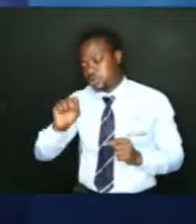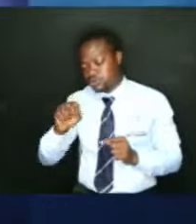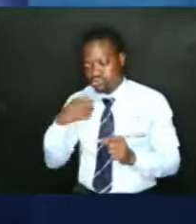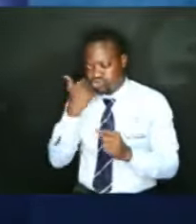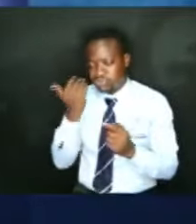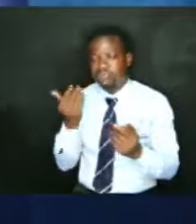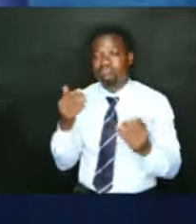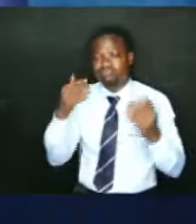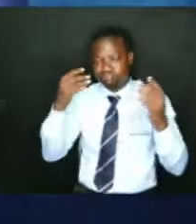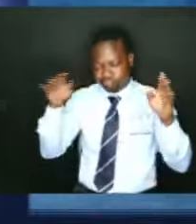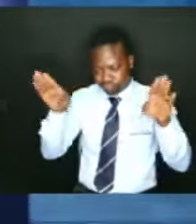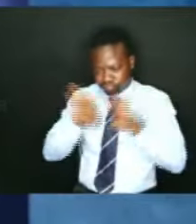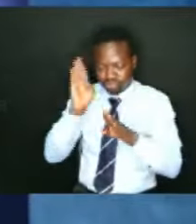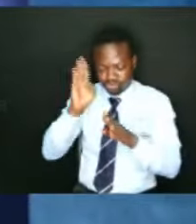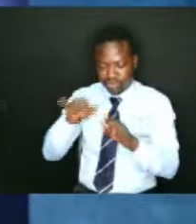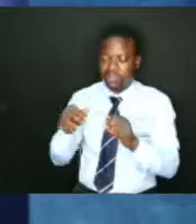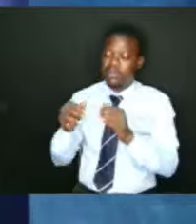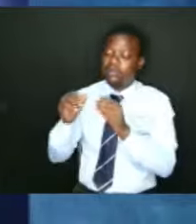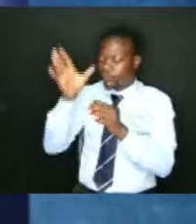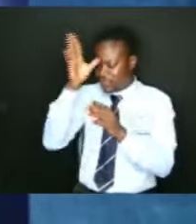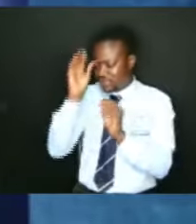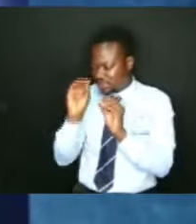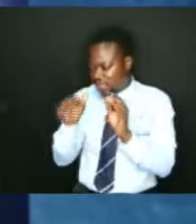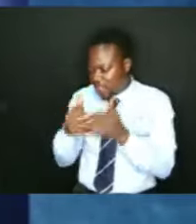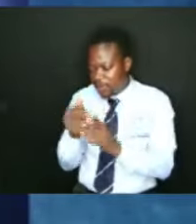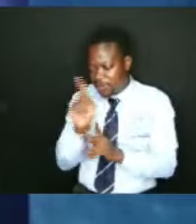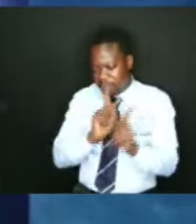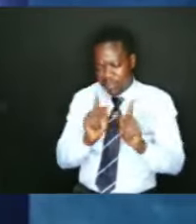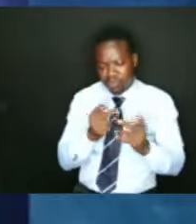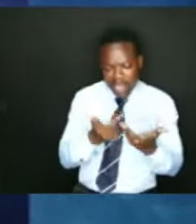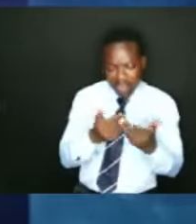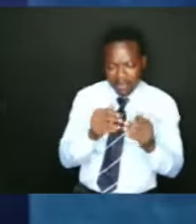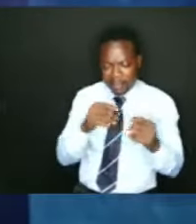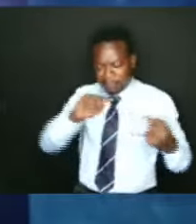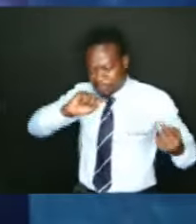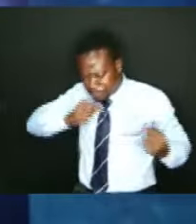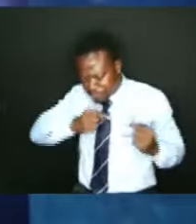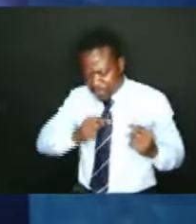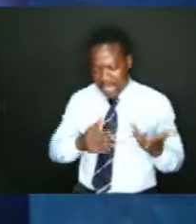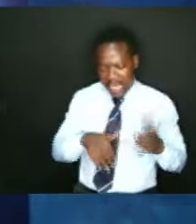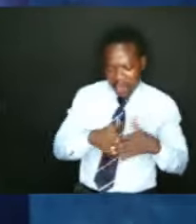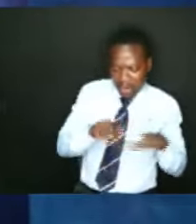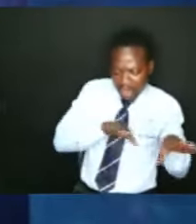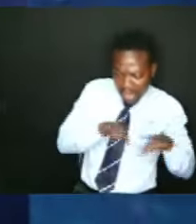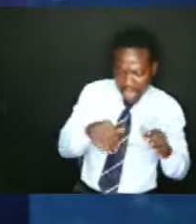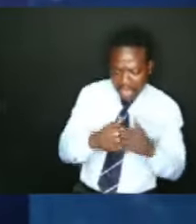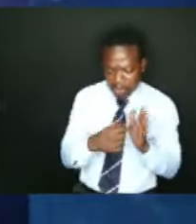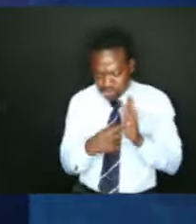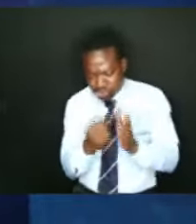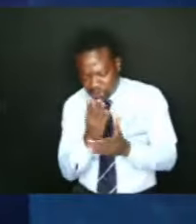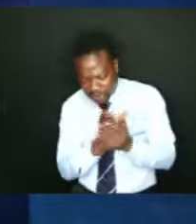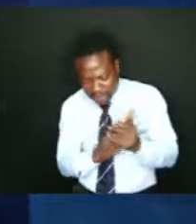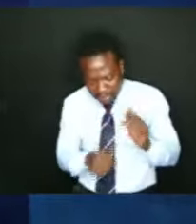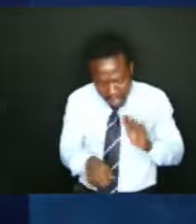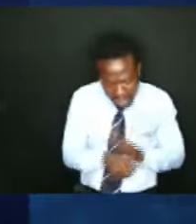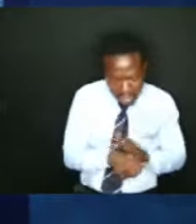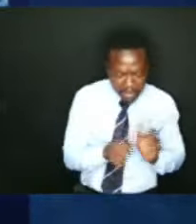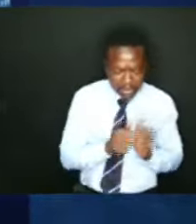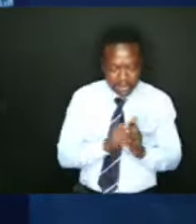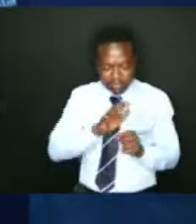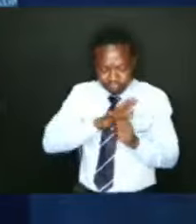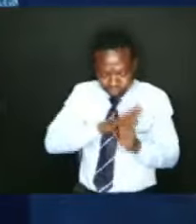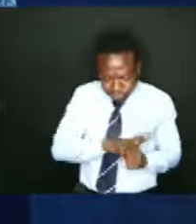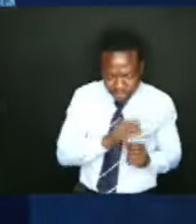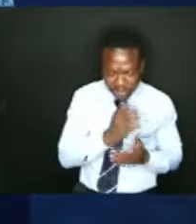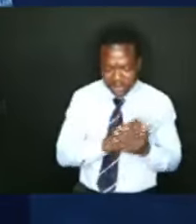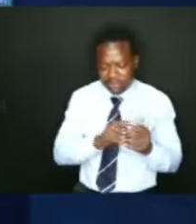teaching us how people have been dealing with bitterness. Some express it, some repress it. Last week was